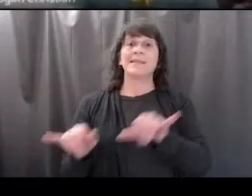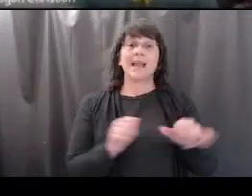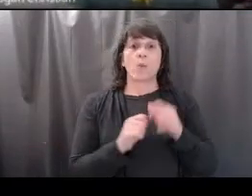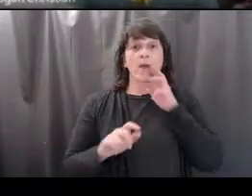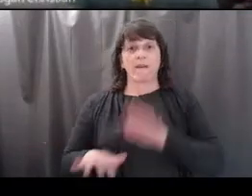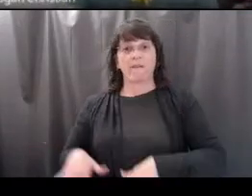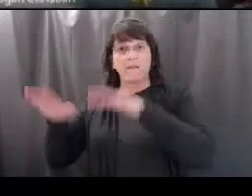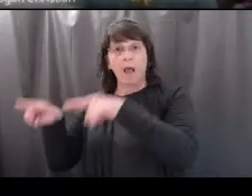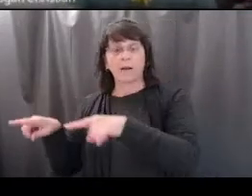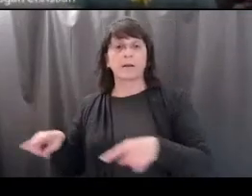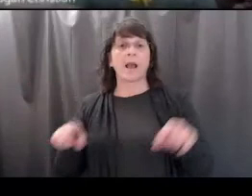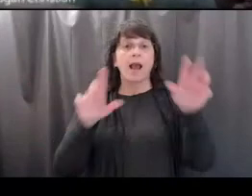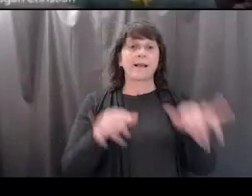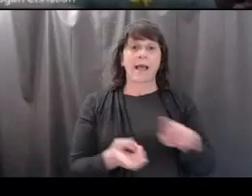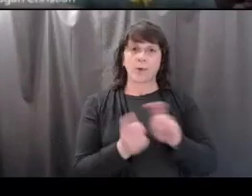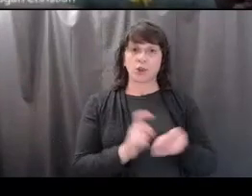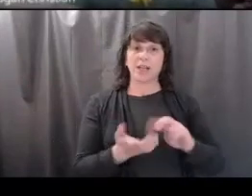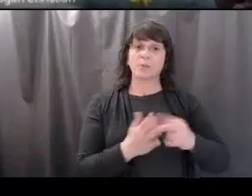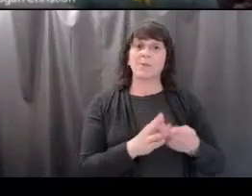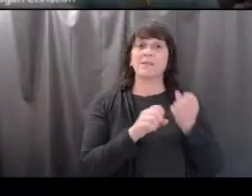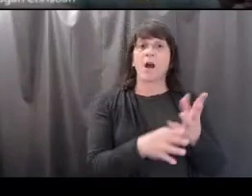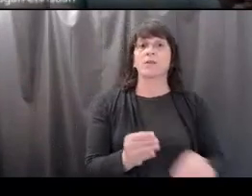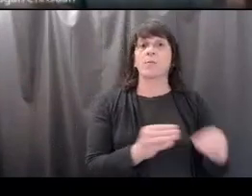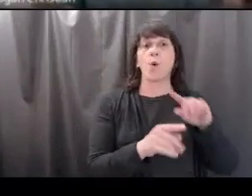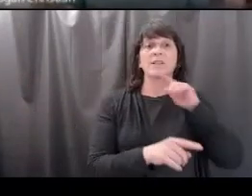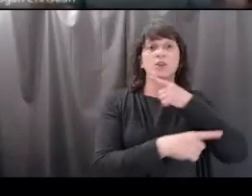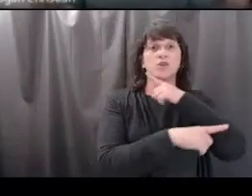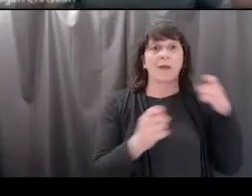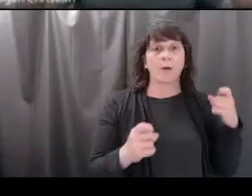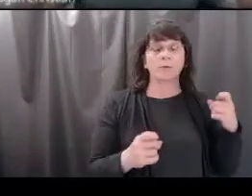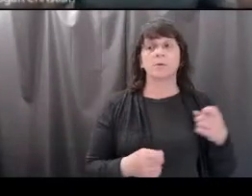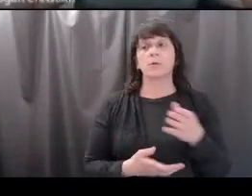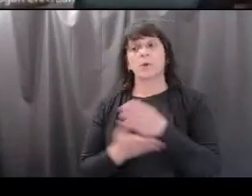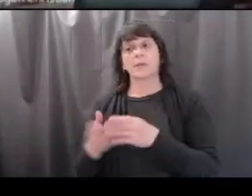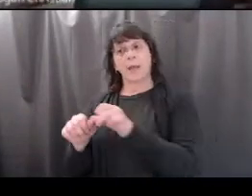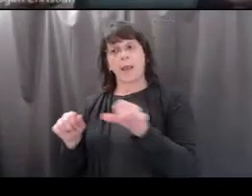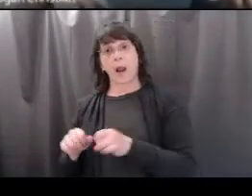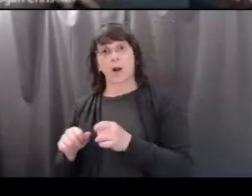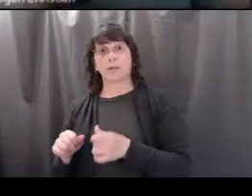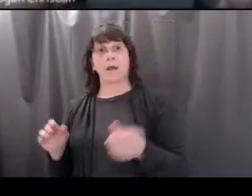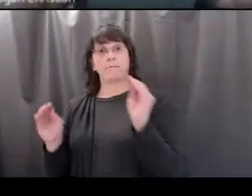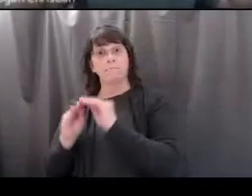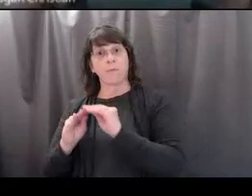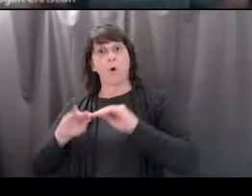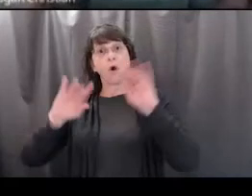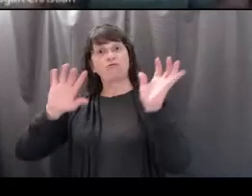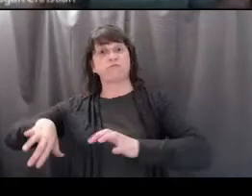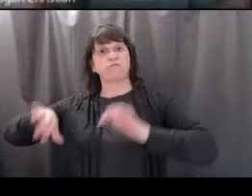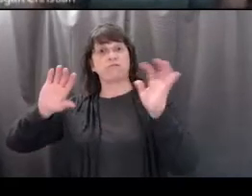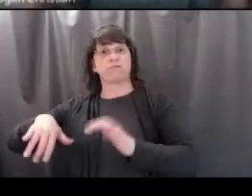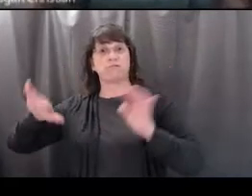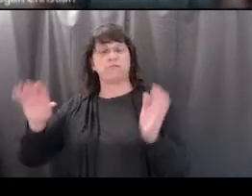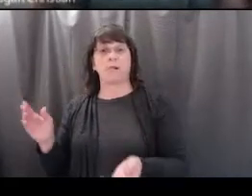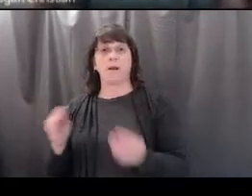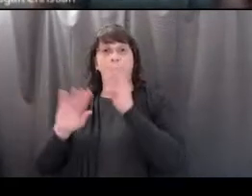climate change is actually leading to more severe droughts too. So even though some areas are receiving more crazy precipitation